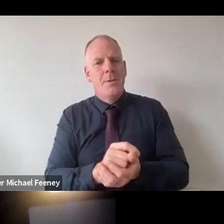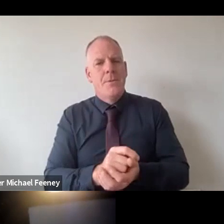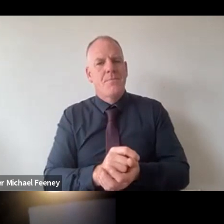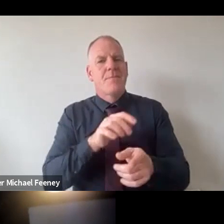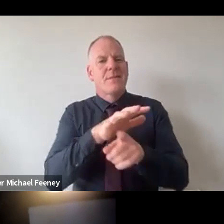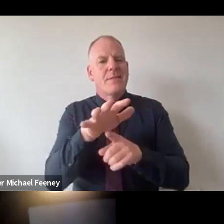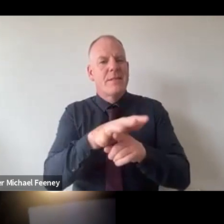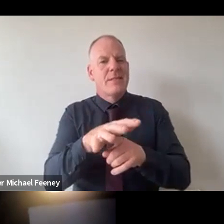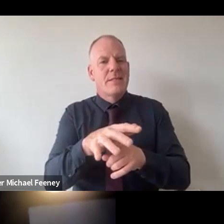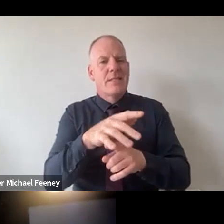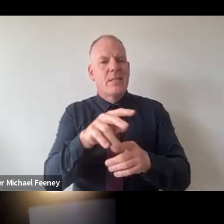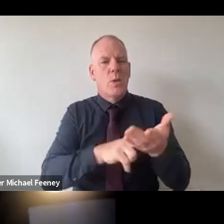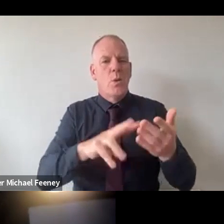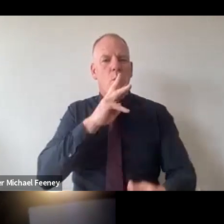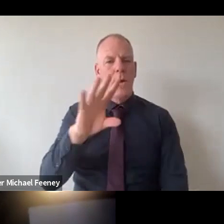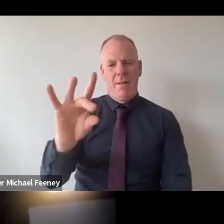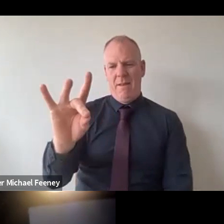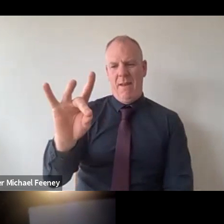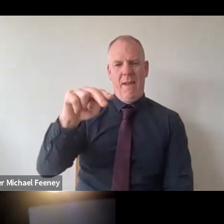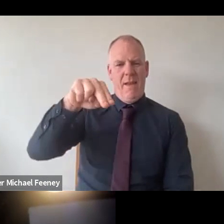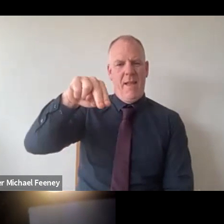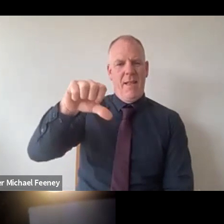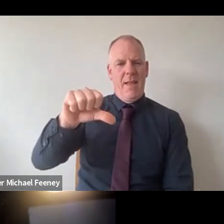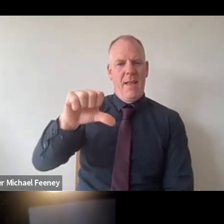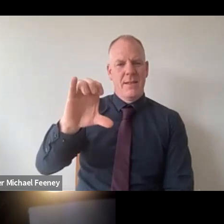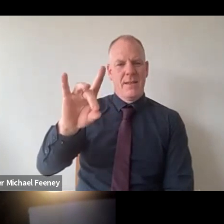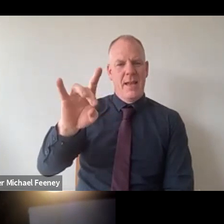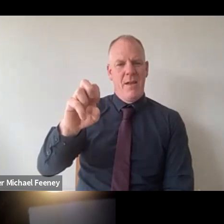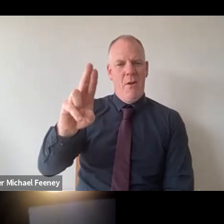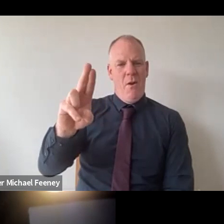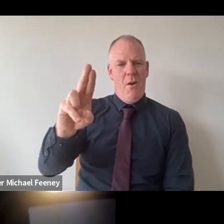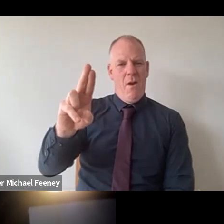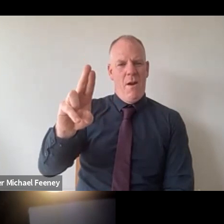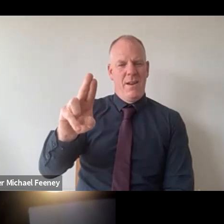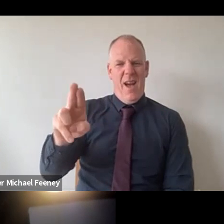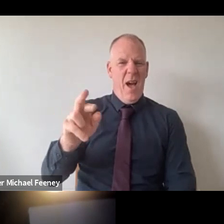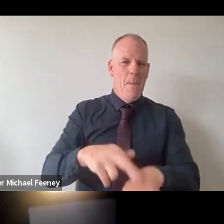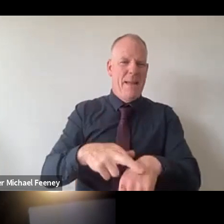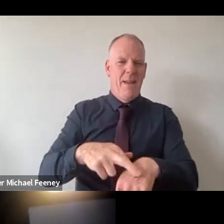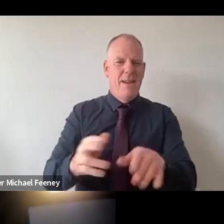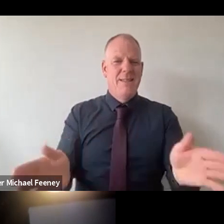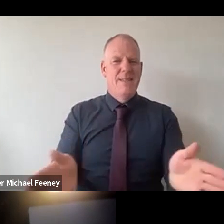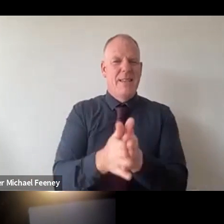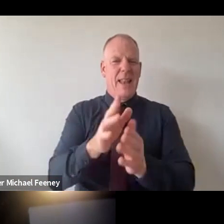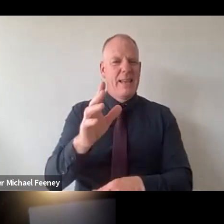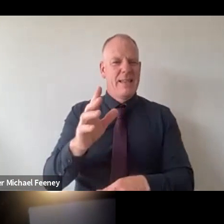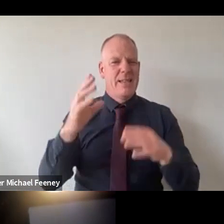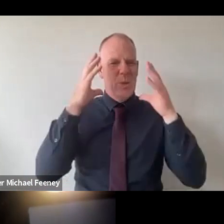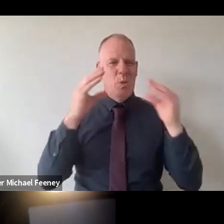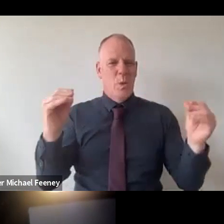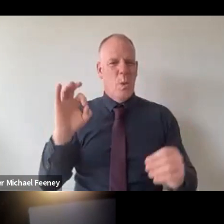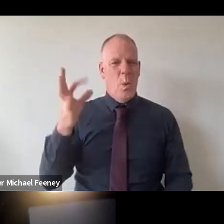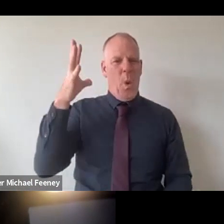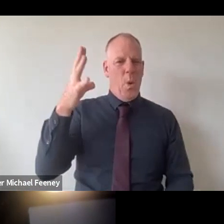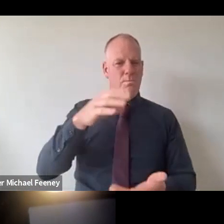about me calling me a knacker, and they were joking as well that you'd be better off selling Dutch gold. And this